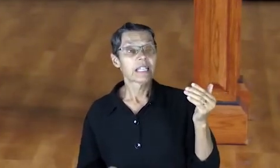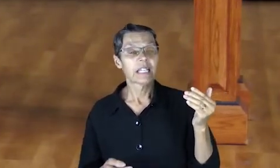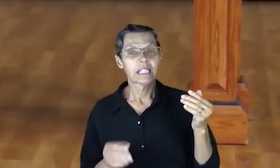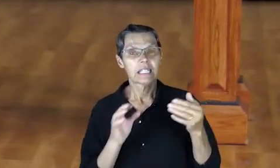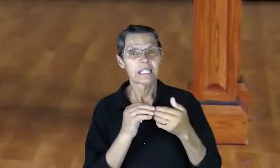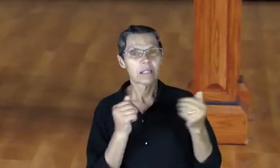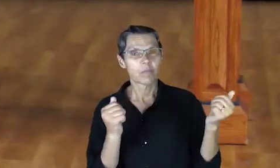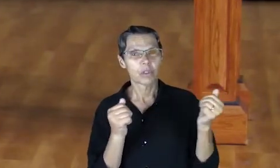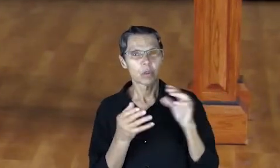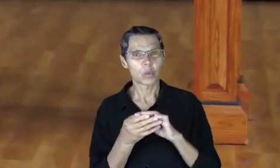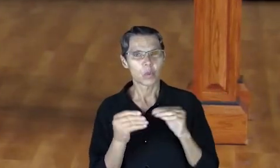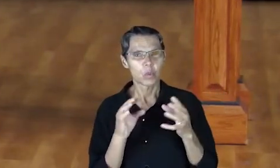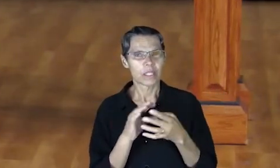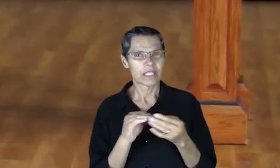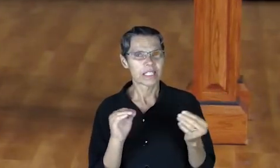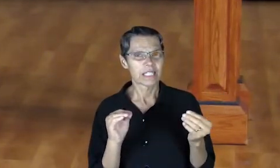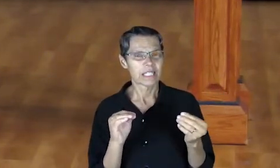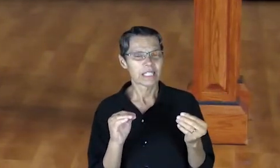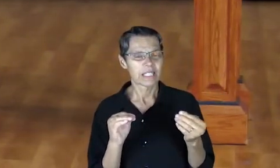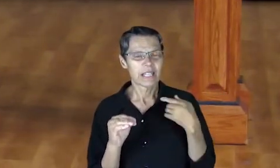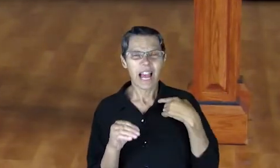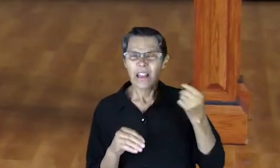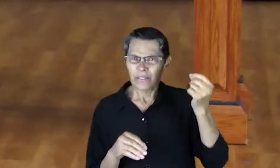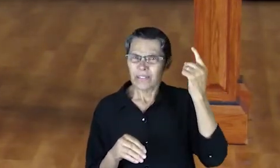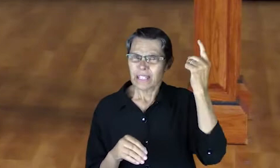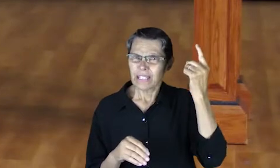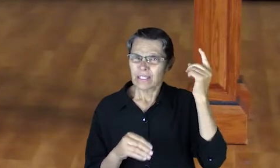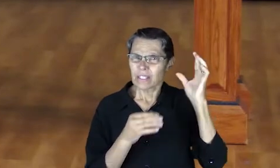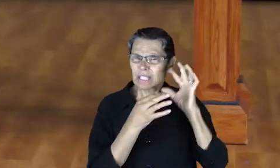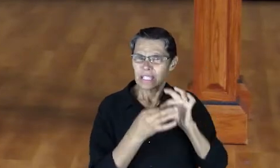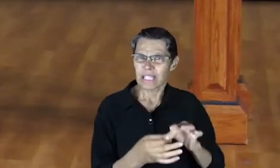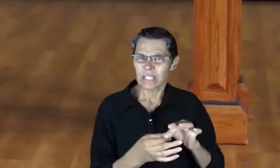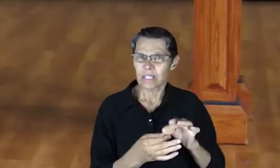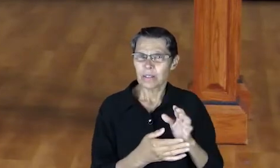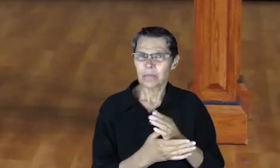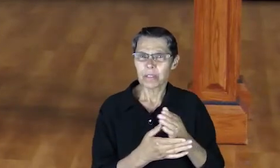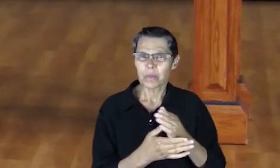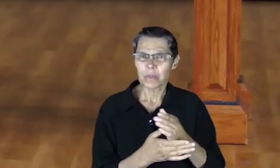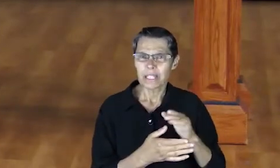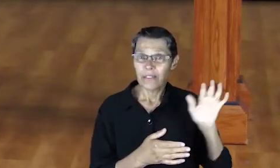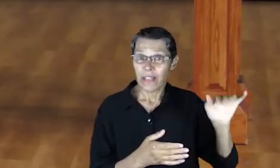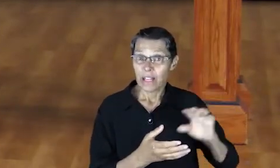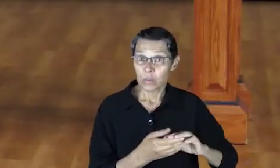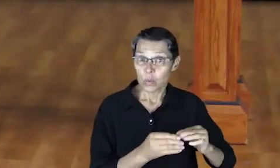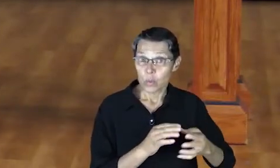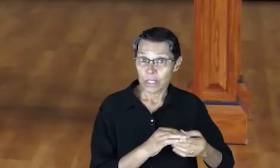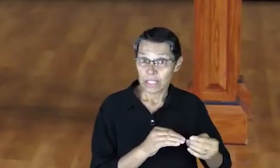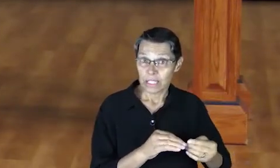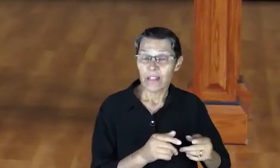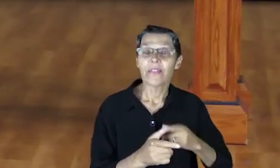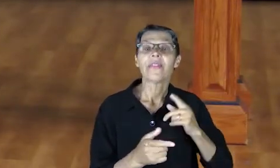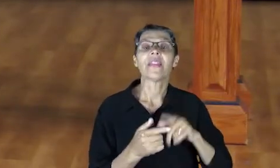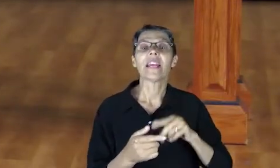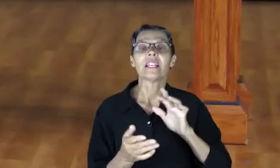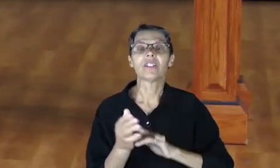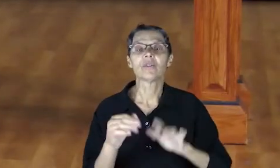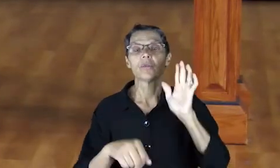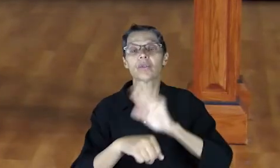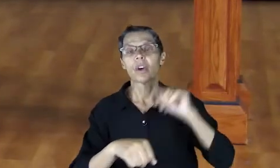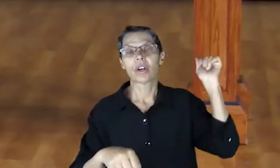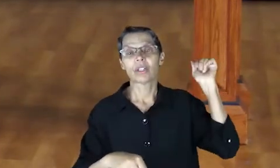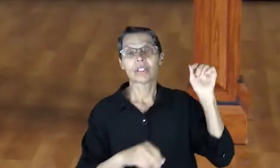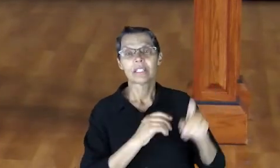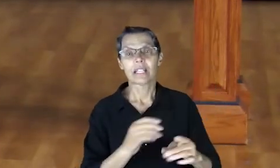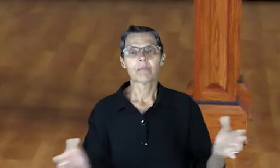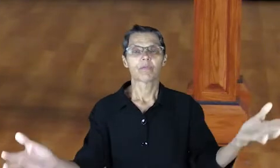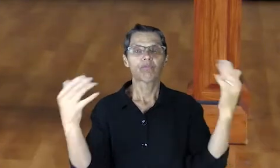first time, I decided I think there's a connection between what happens there, and then the very next thing he does is he calls the disciples